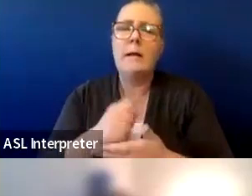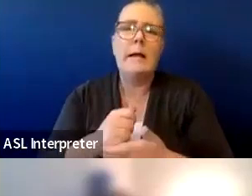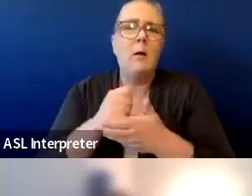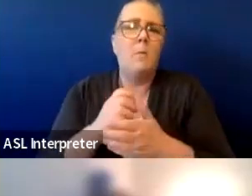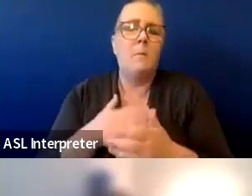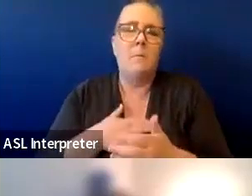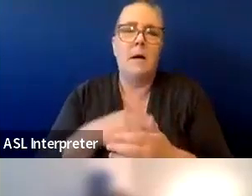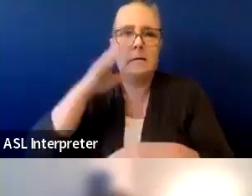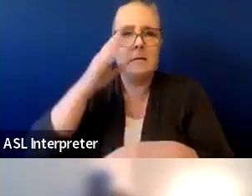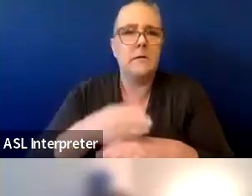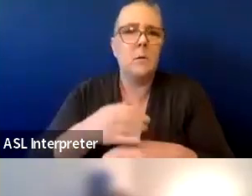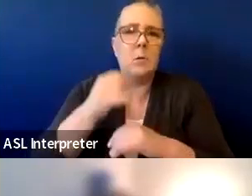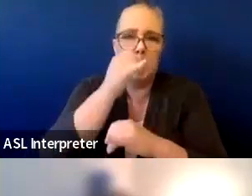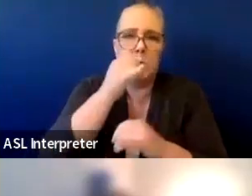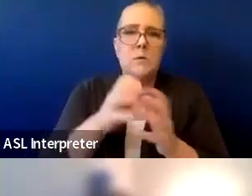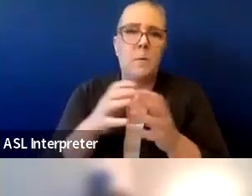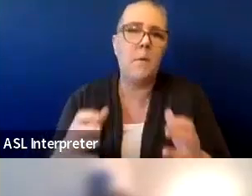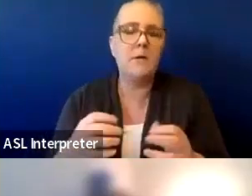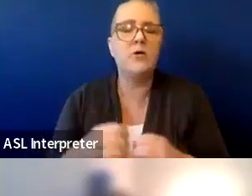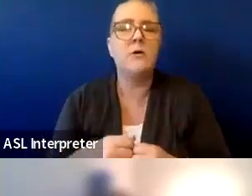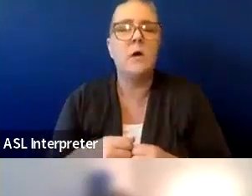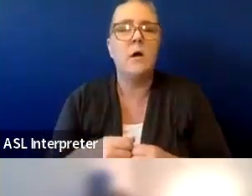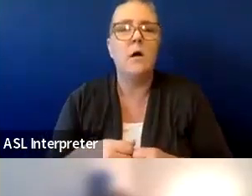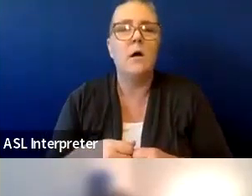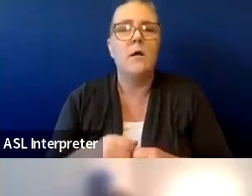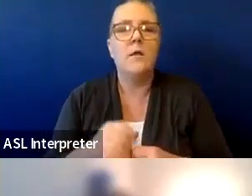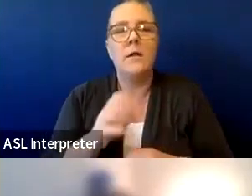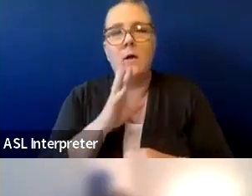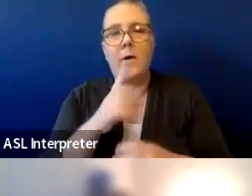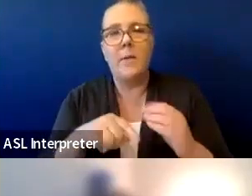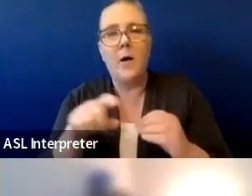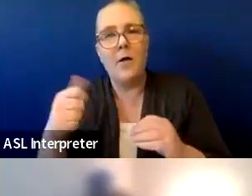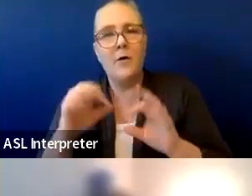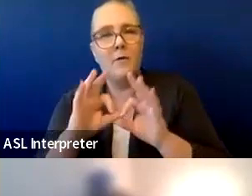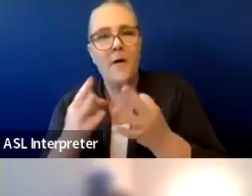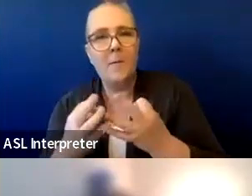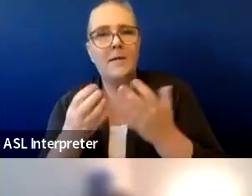also talking about how they're making relationships with other families that are there with their children.